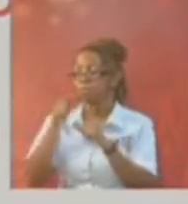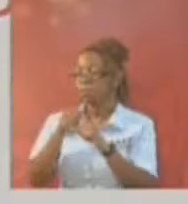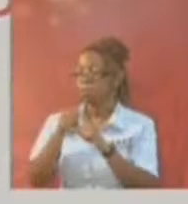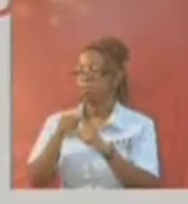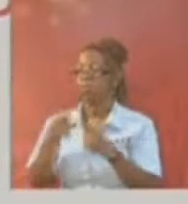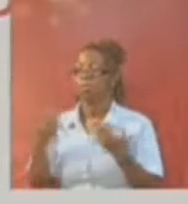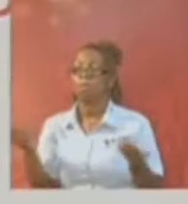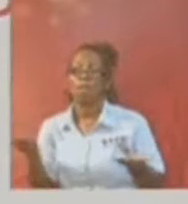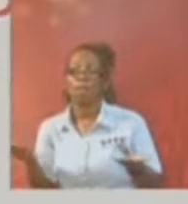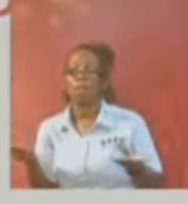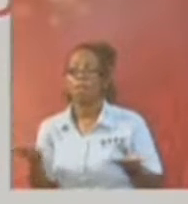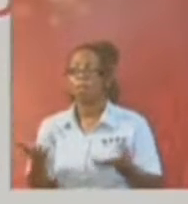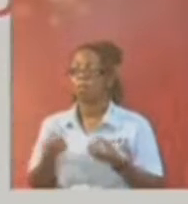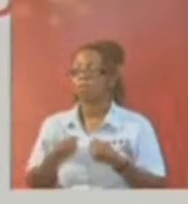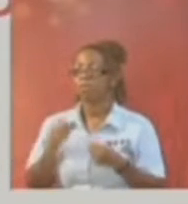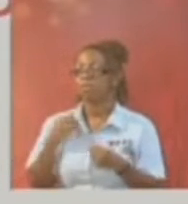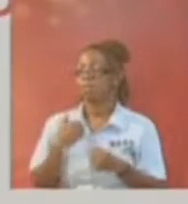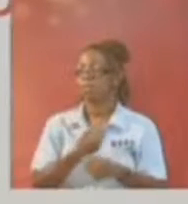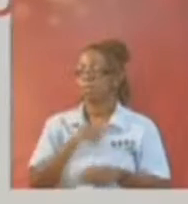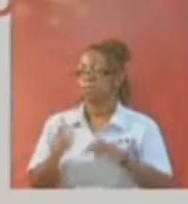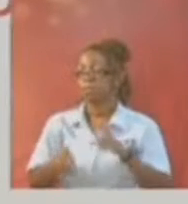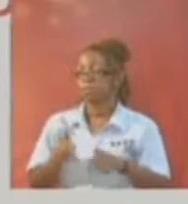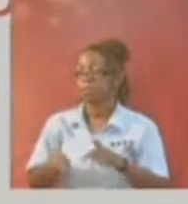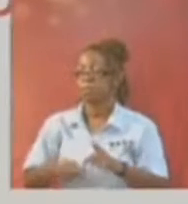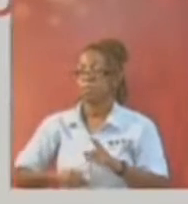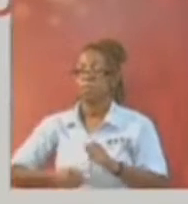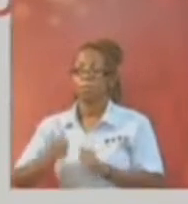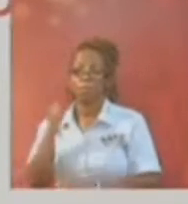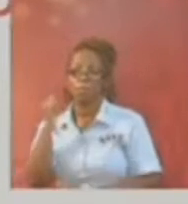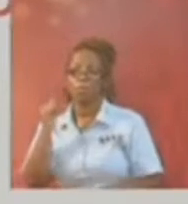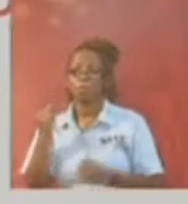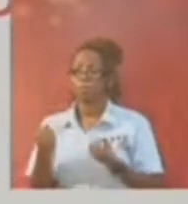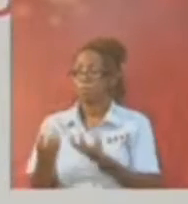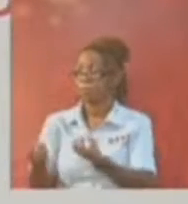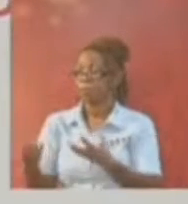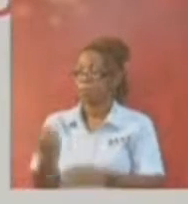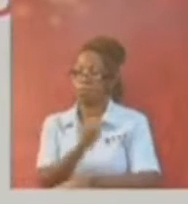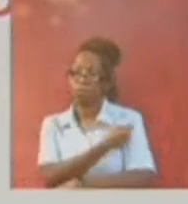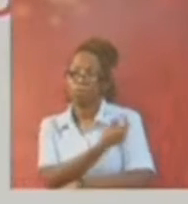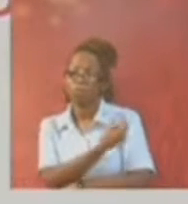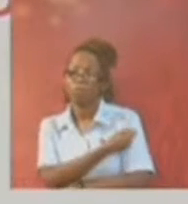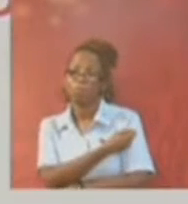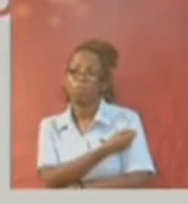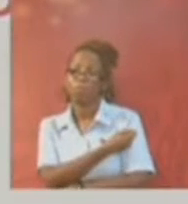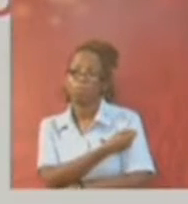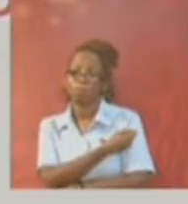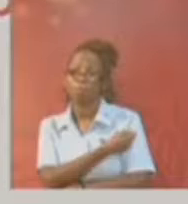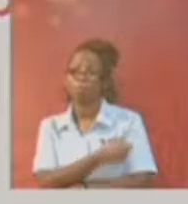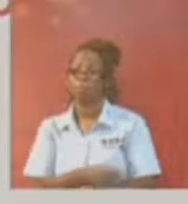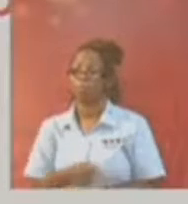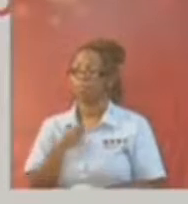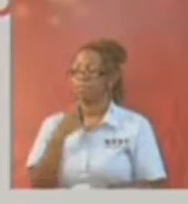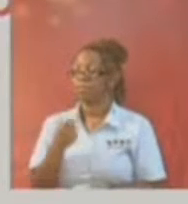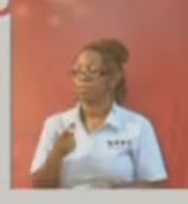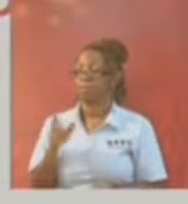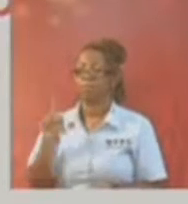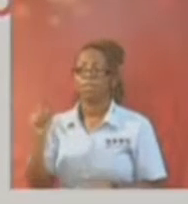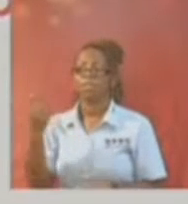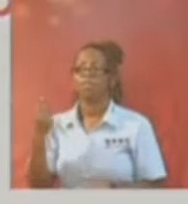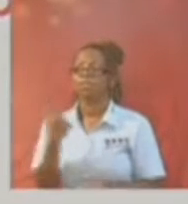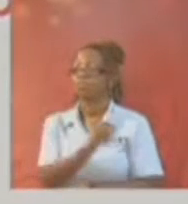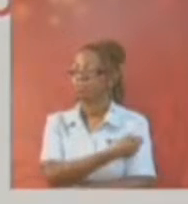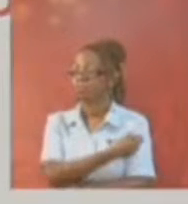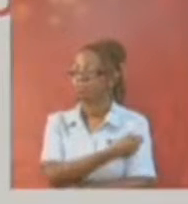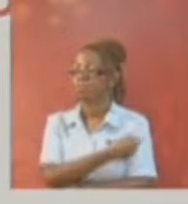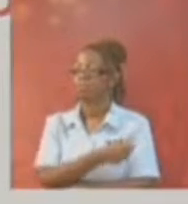as possible and therefore approaching the state that we refer to as herd immunity. The first phase will not get